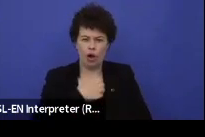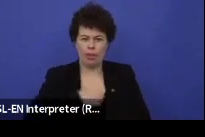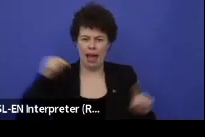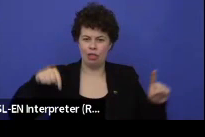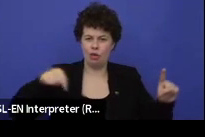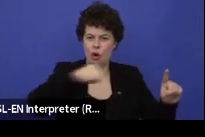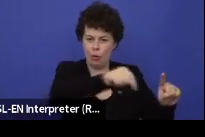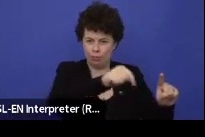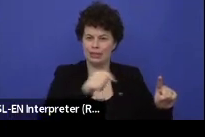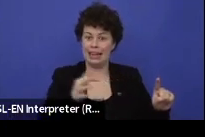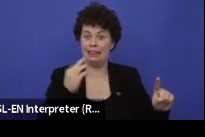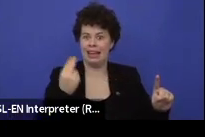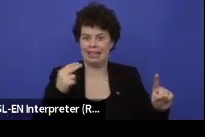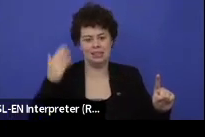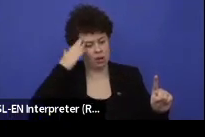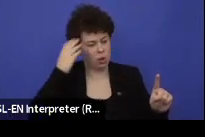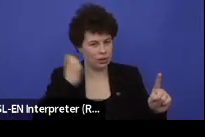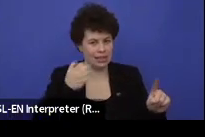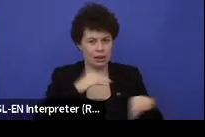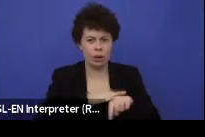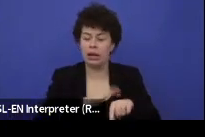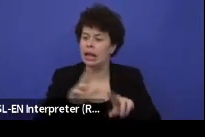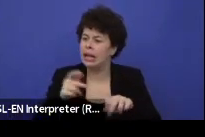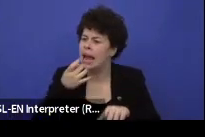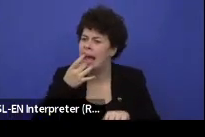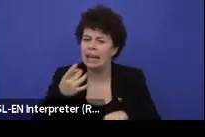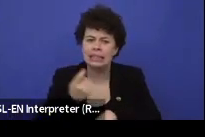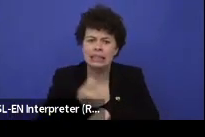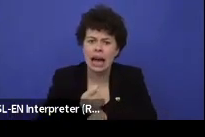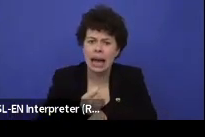Can I just get a check on time, please?